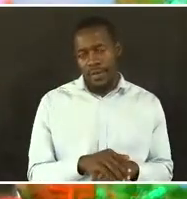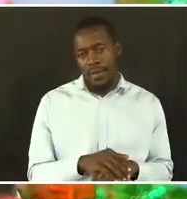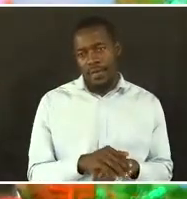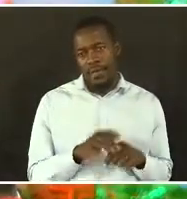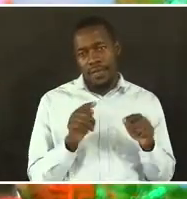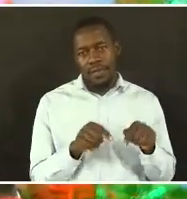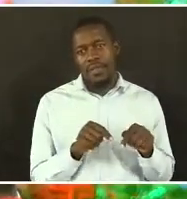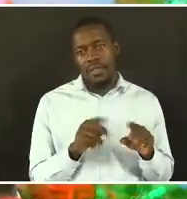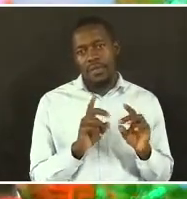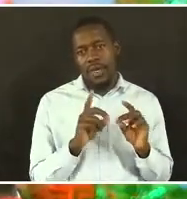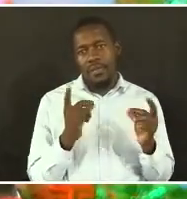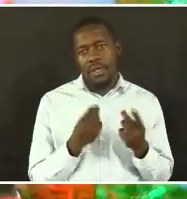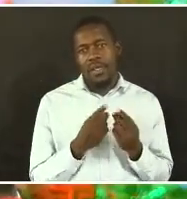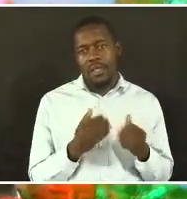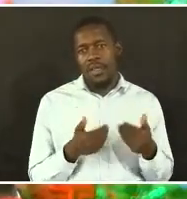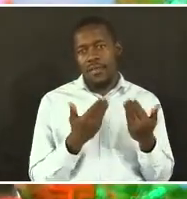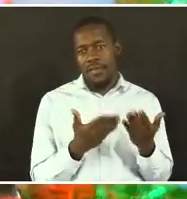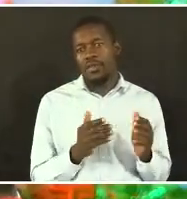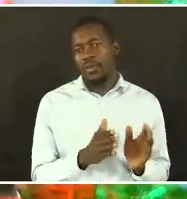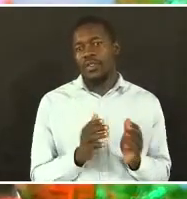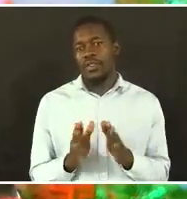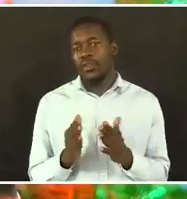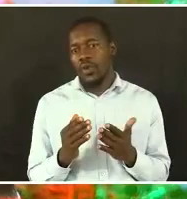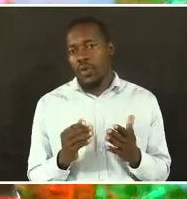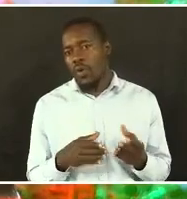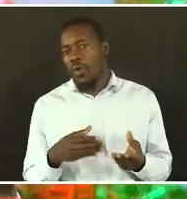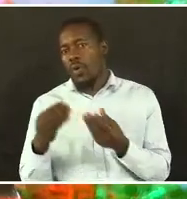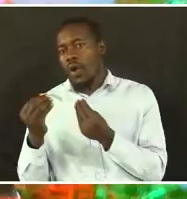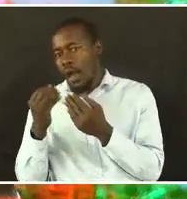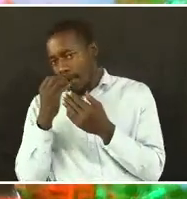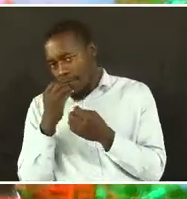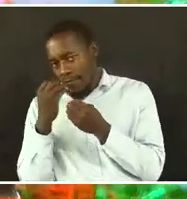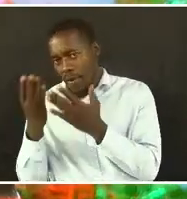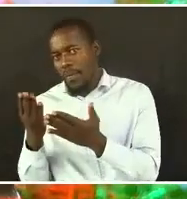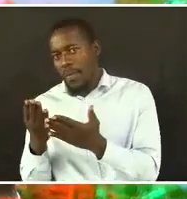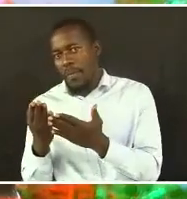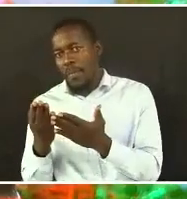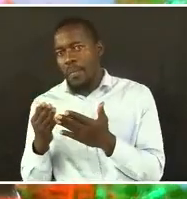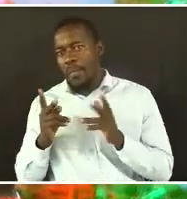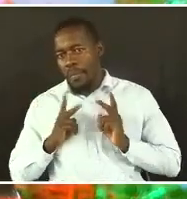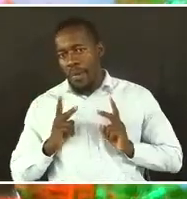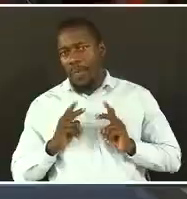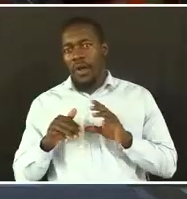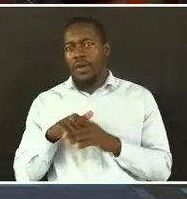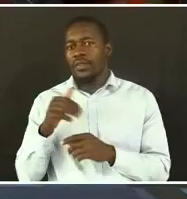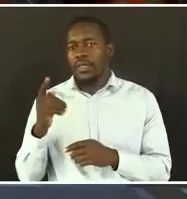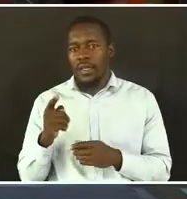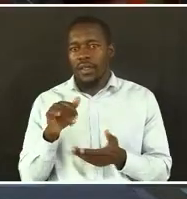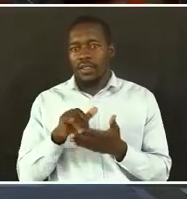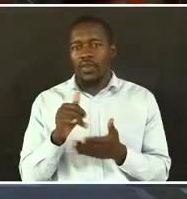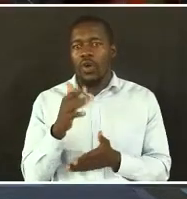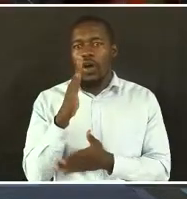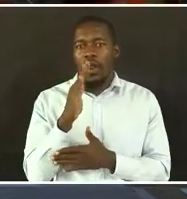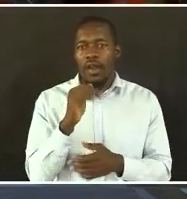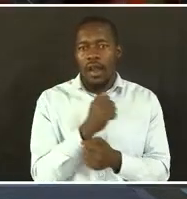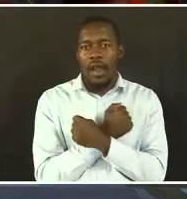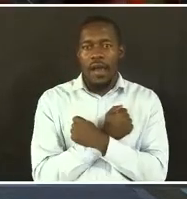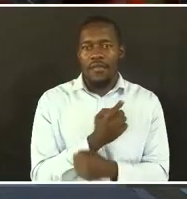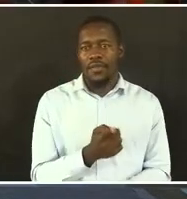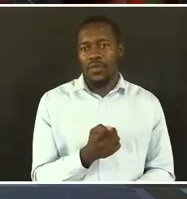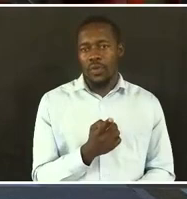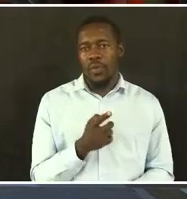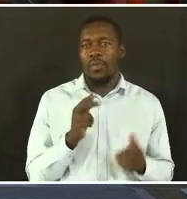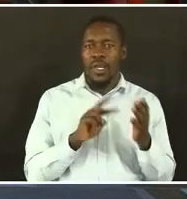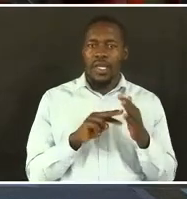tell somebody that God still loves you. To go and remind somebody that the fact that you are sick does not mean that God